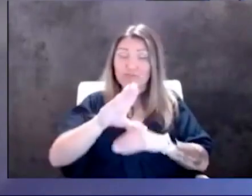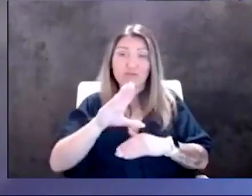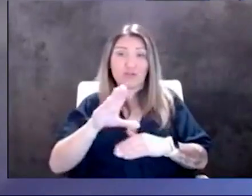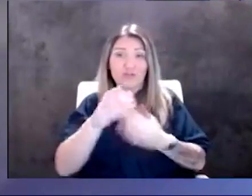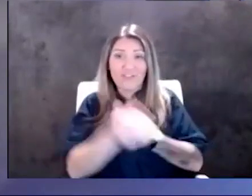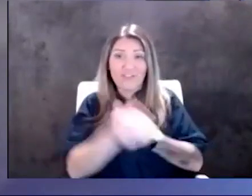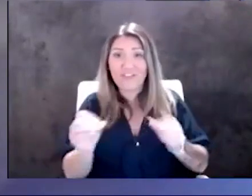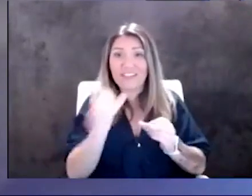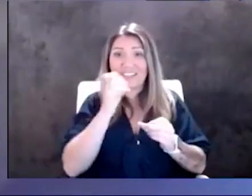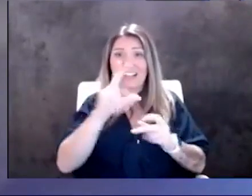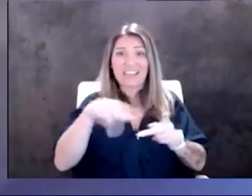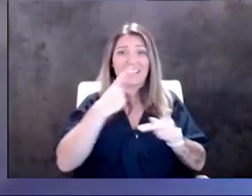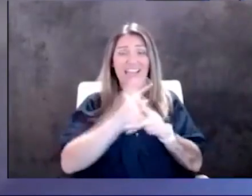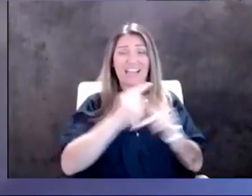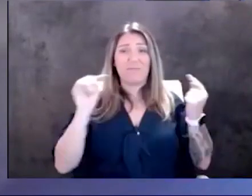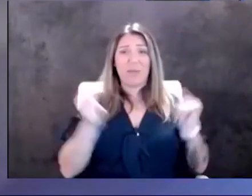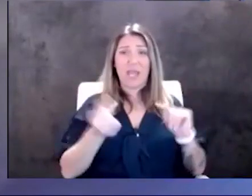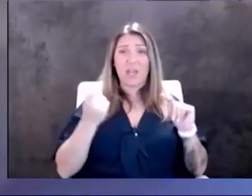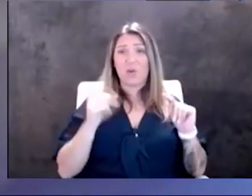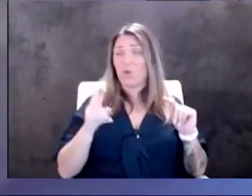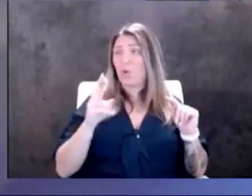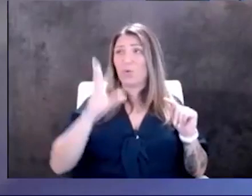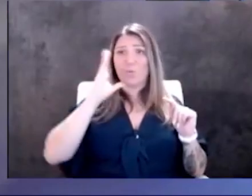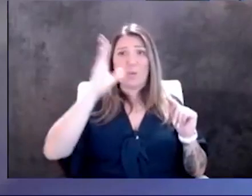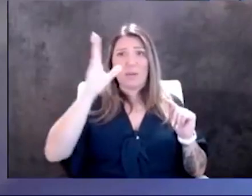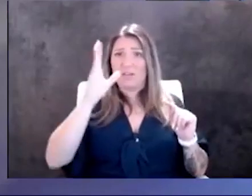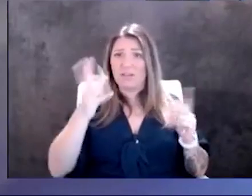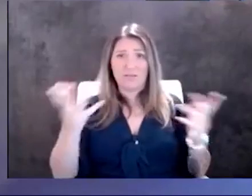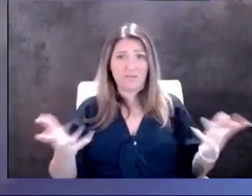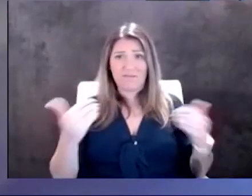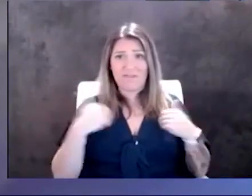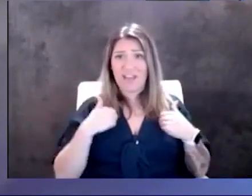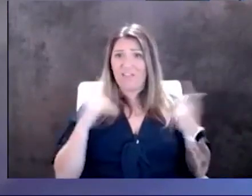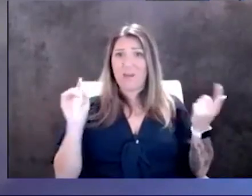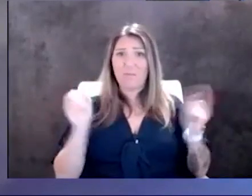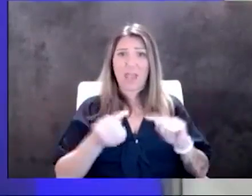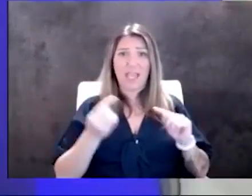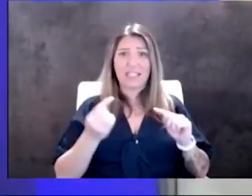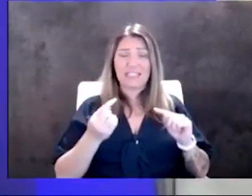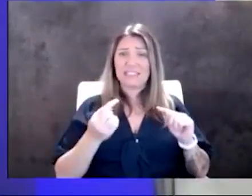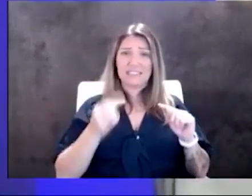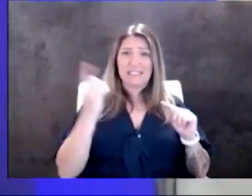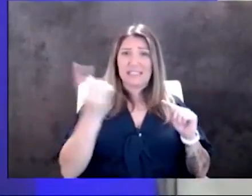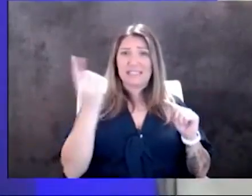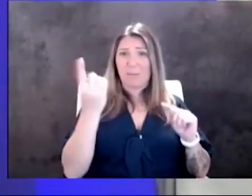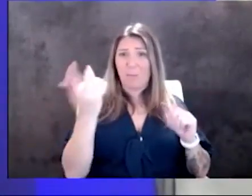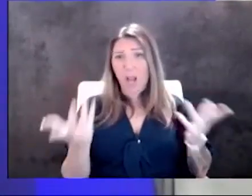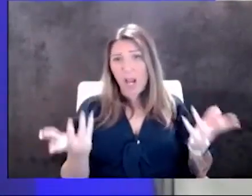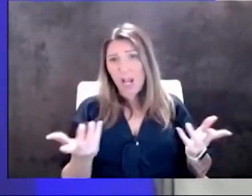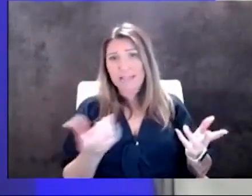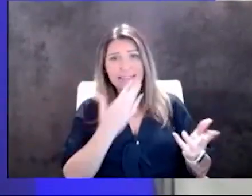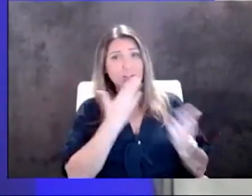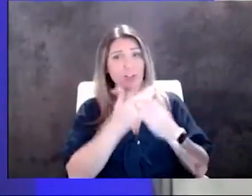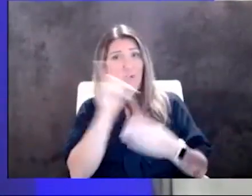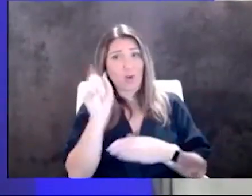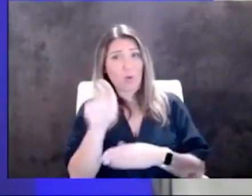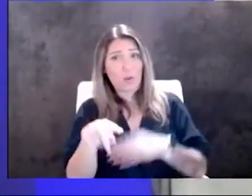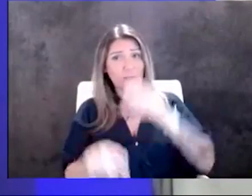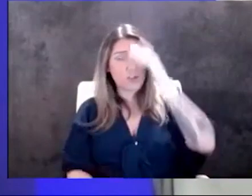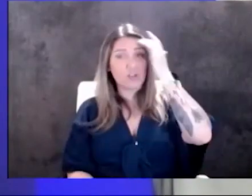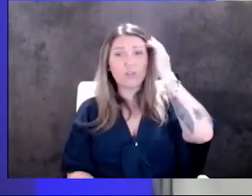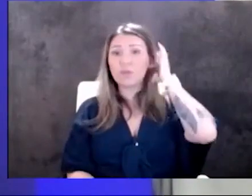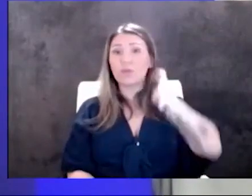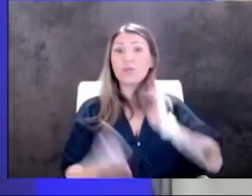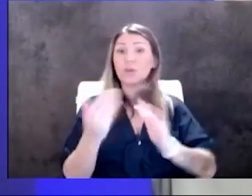of pains, or is it kind of inevitable eventually it's going to happen somewhere? That's a very good question. I think there are things that we